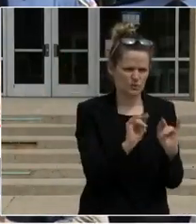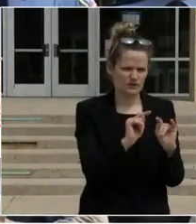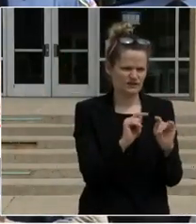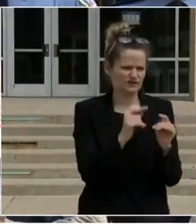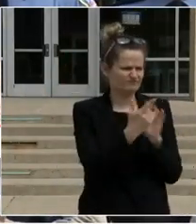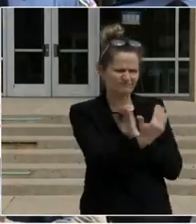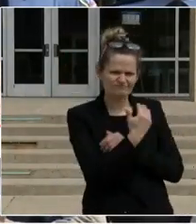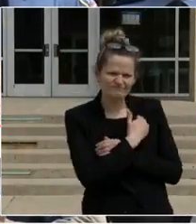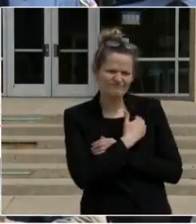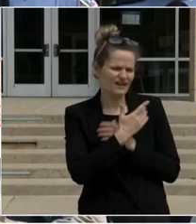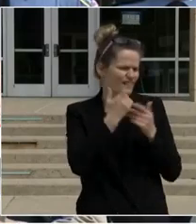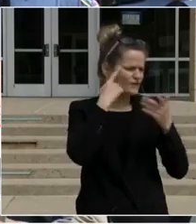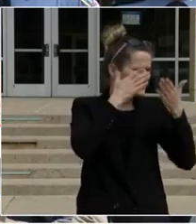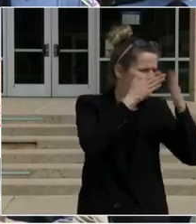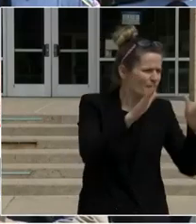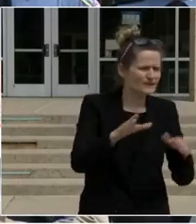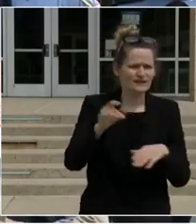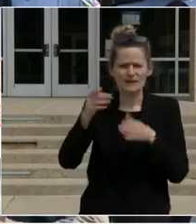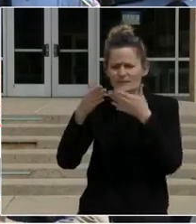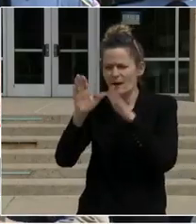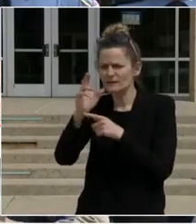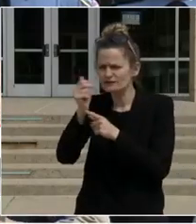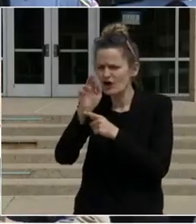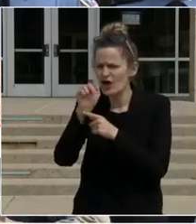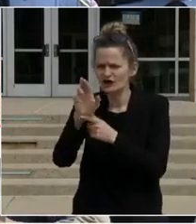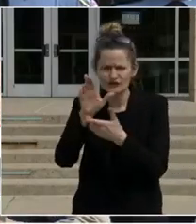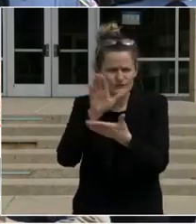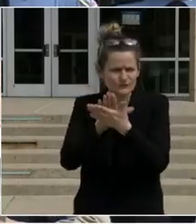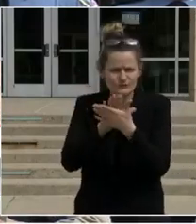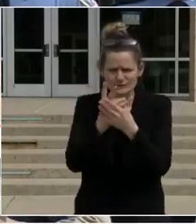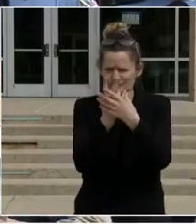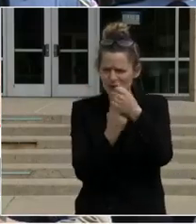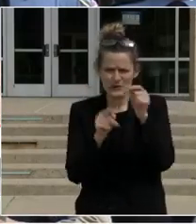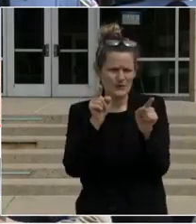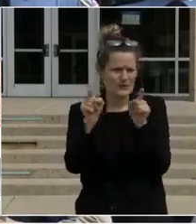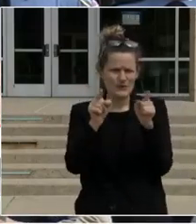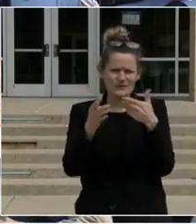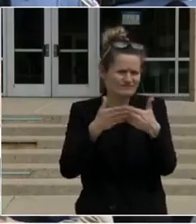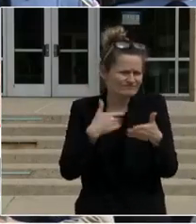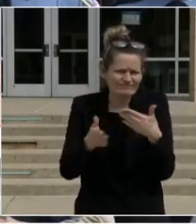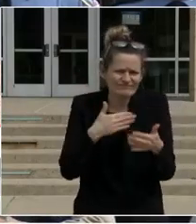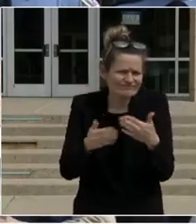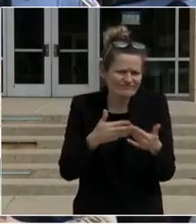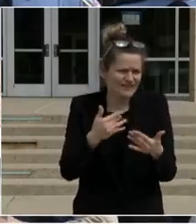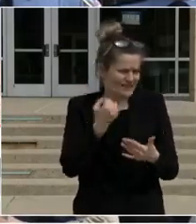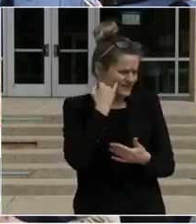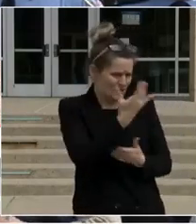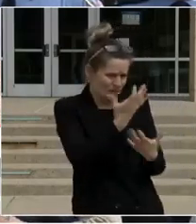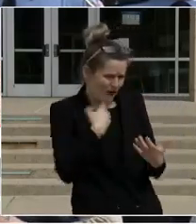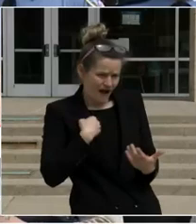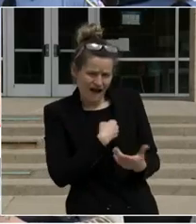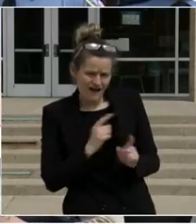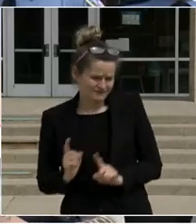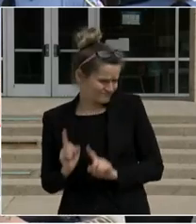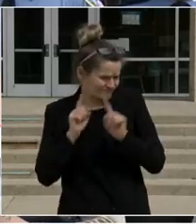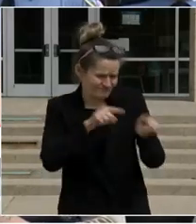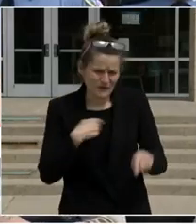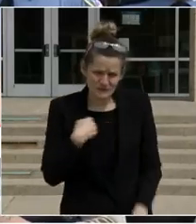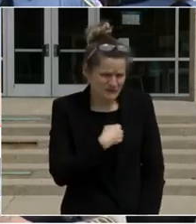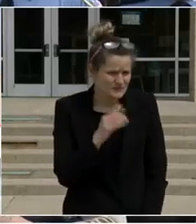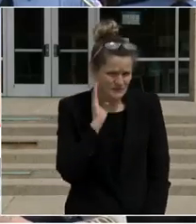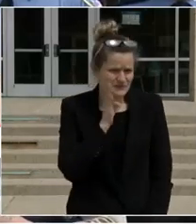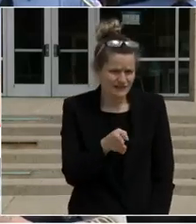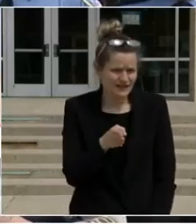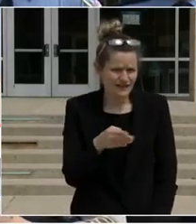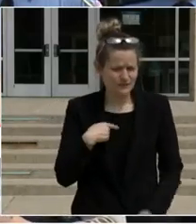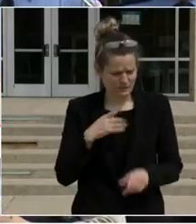charter school in the District of Columbia. We can come out, you extend the invitation, I assure you, our team will be there. We will be there to make sure that your young